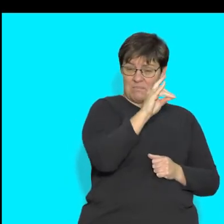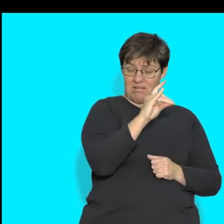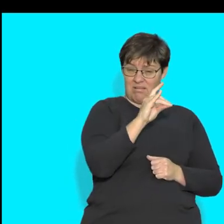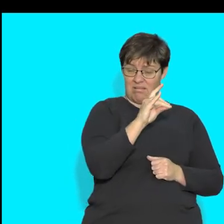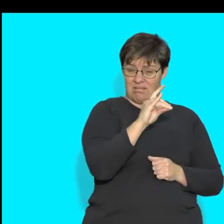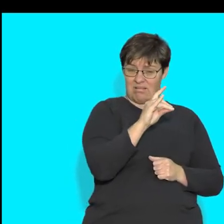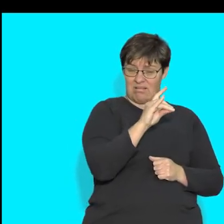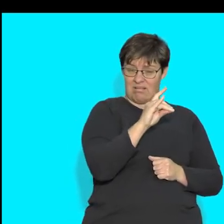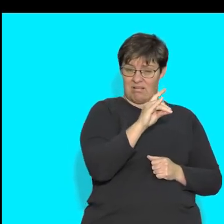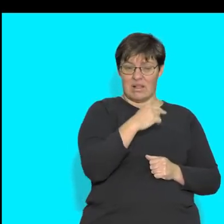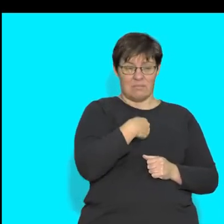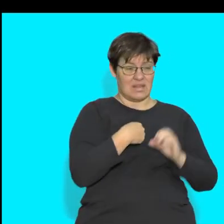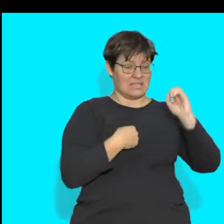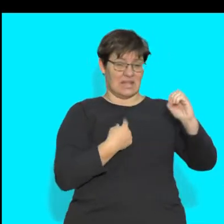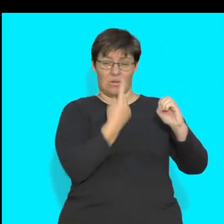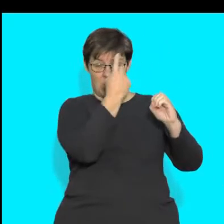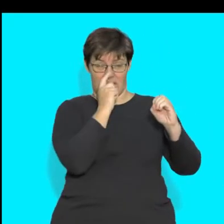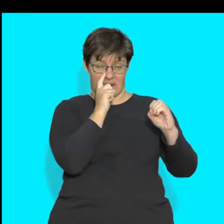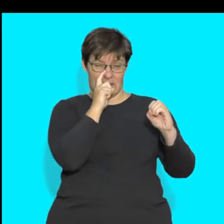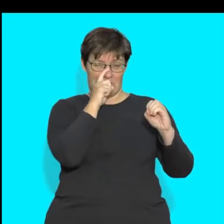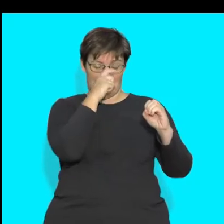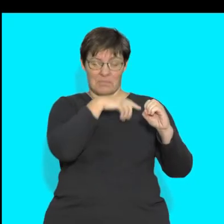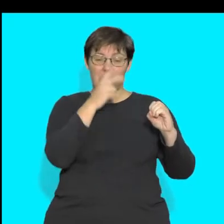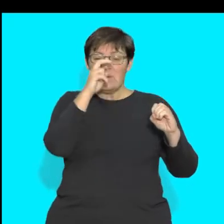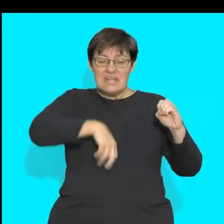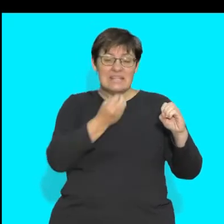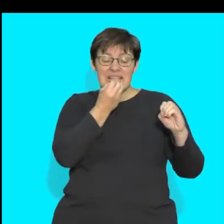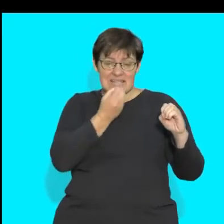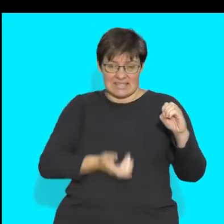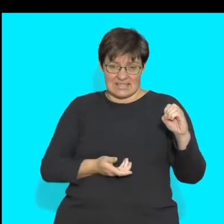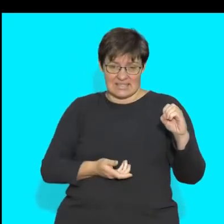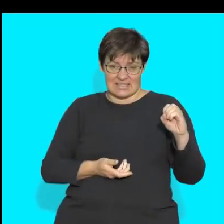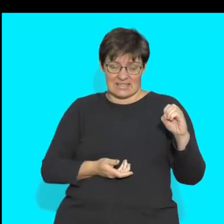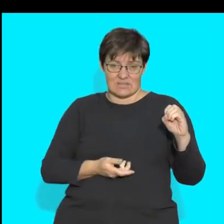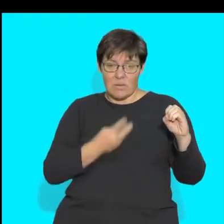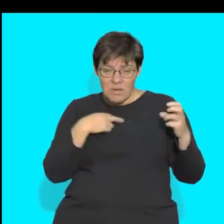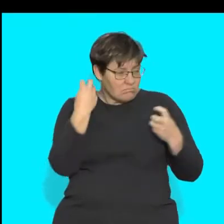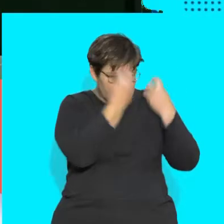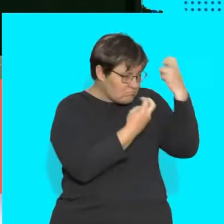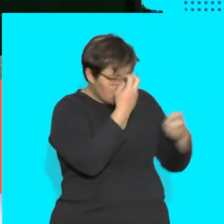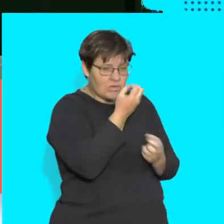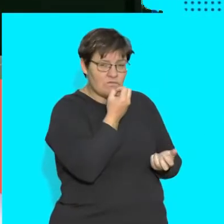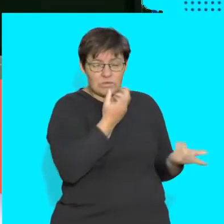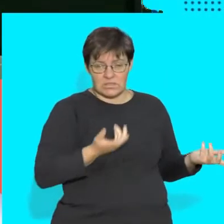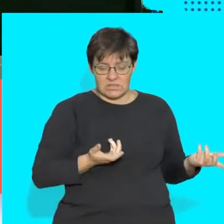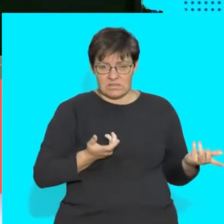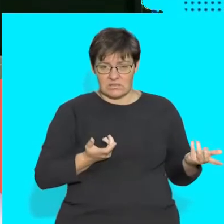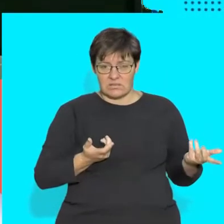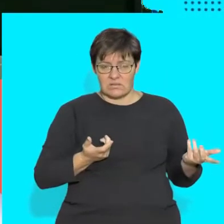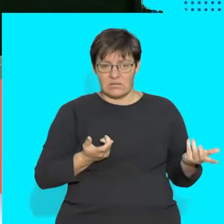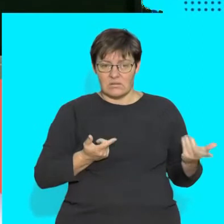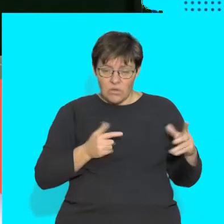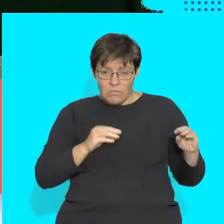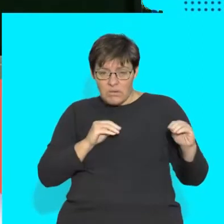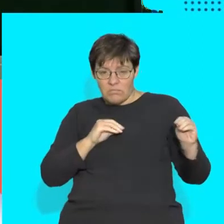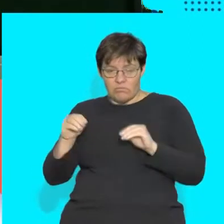I'm an animal cell and I need to eat, which means I need to hunt, which means I need to